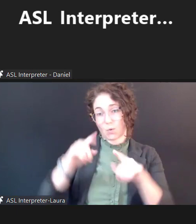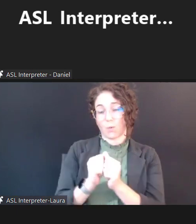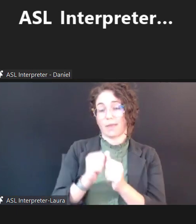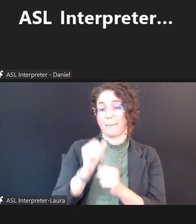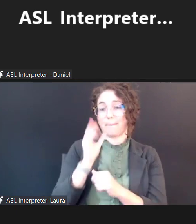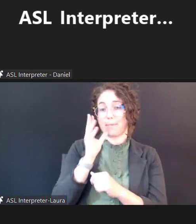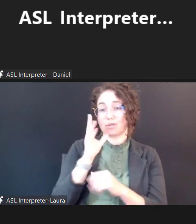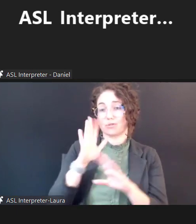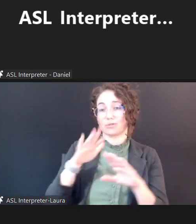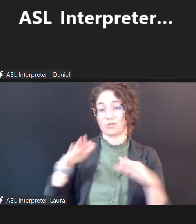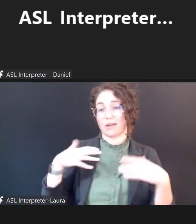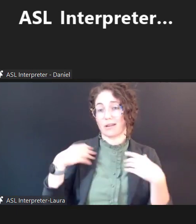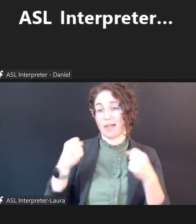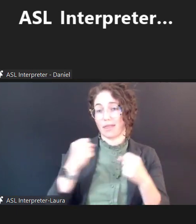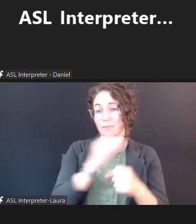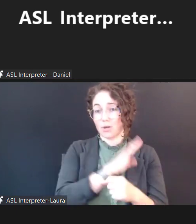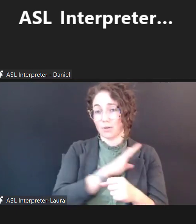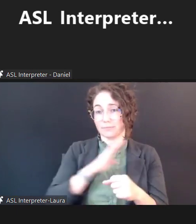Health Bureau.